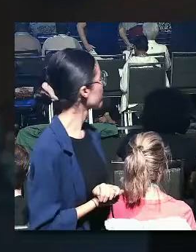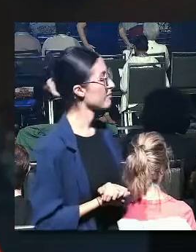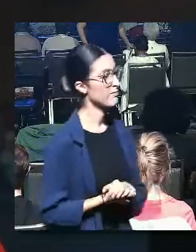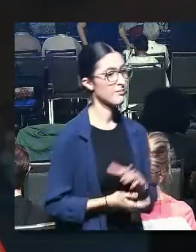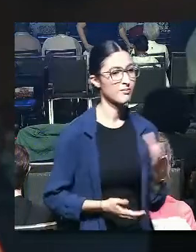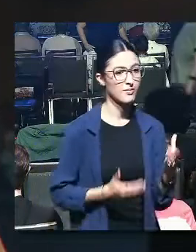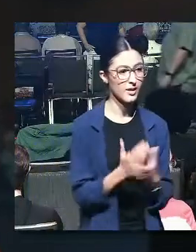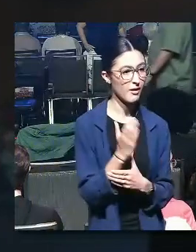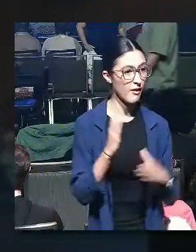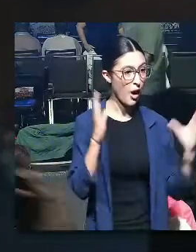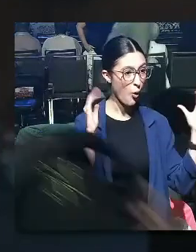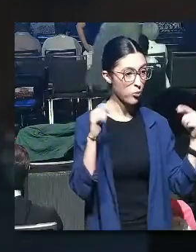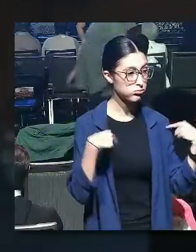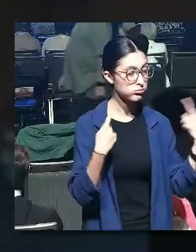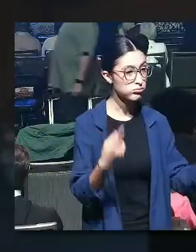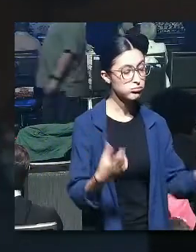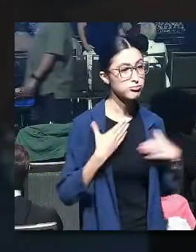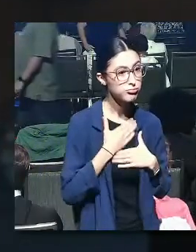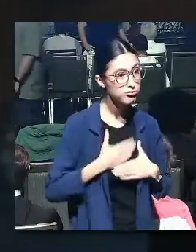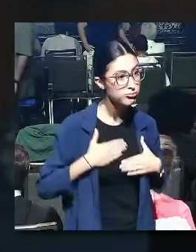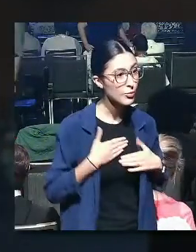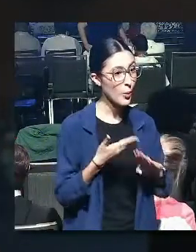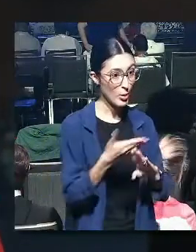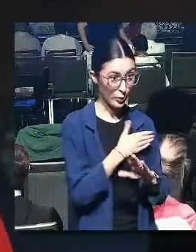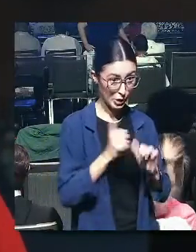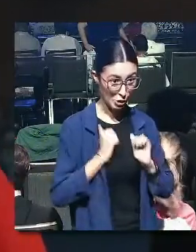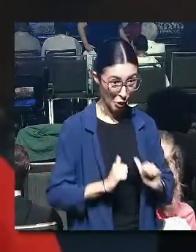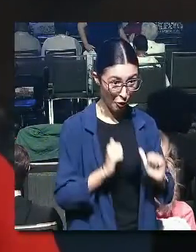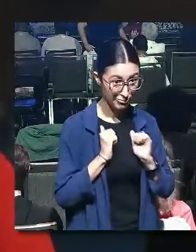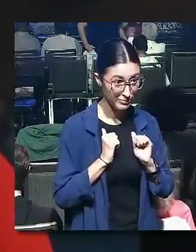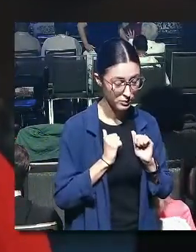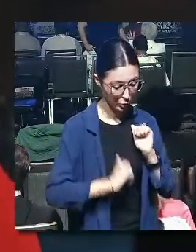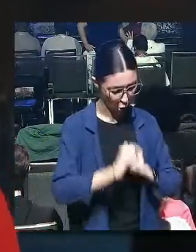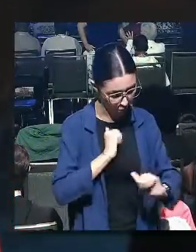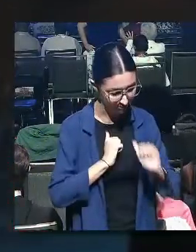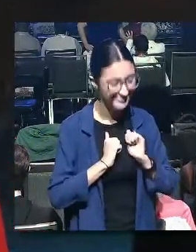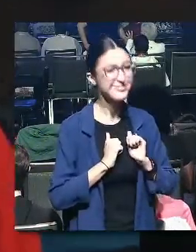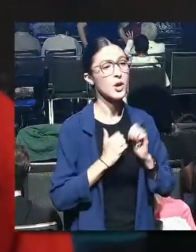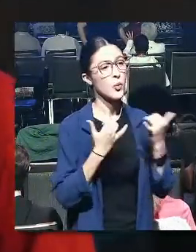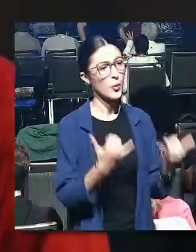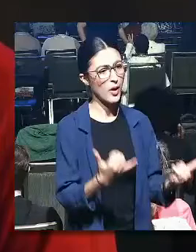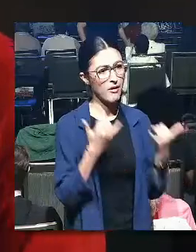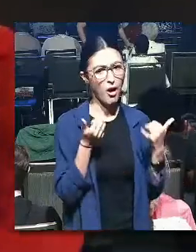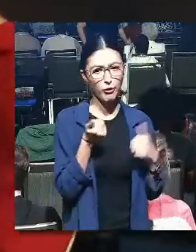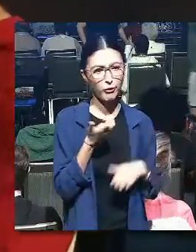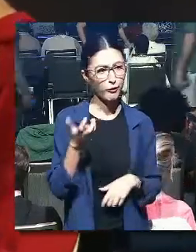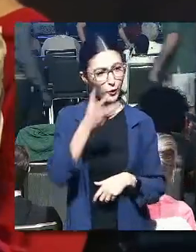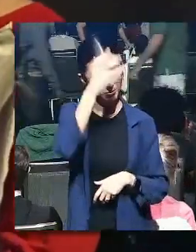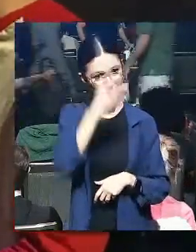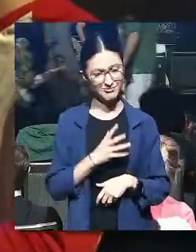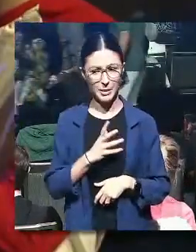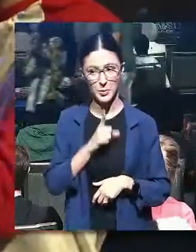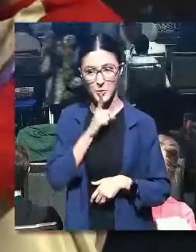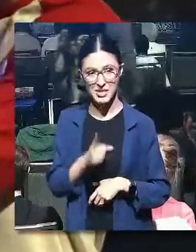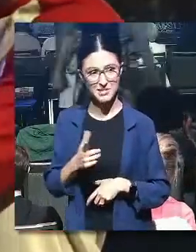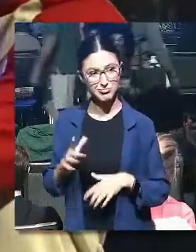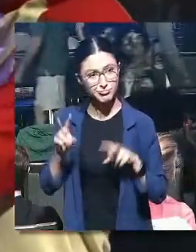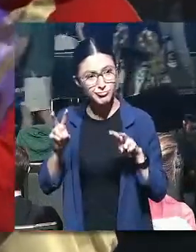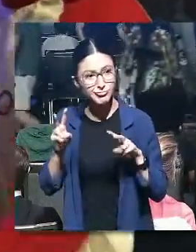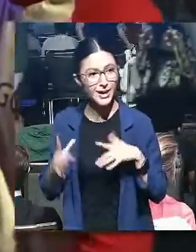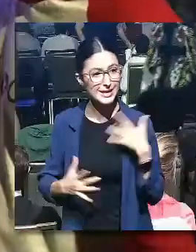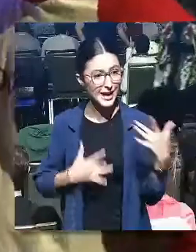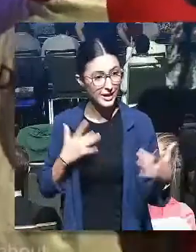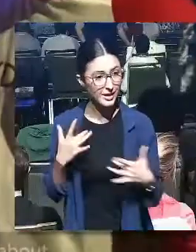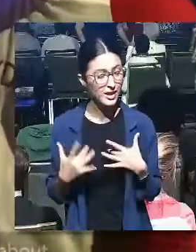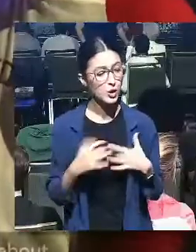All right, I hope you've been enjoying the pre-show so far. Right now, I've got a couple of guys with me that I'm really excited. We got Justin Renton and Chris